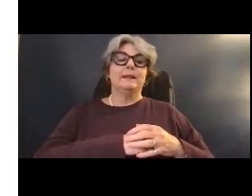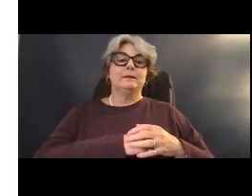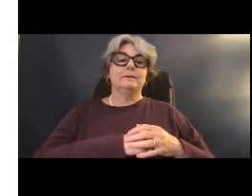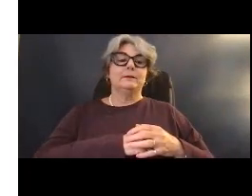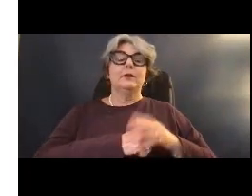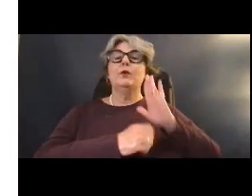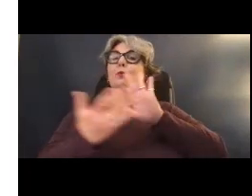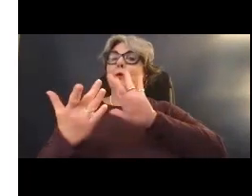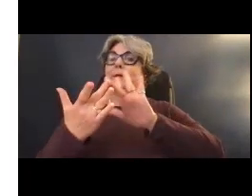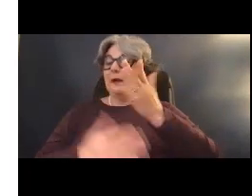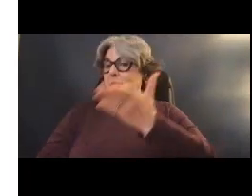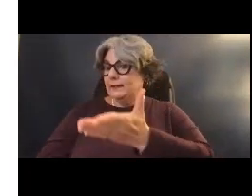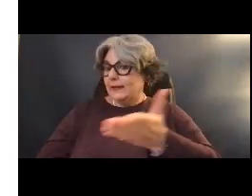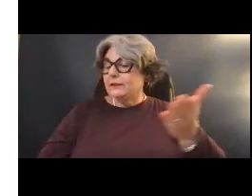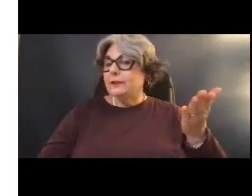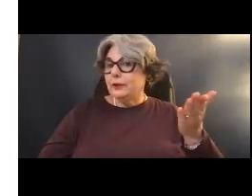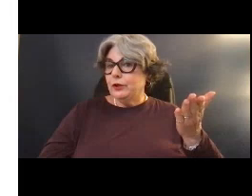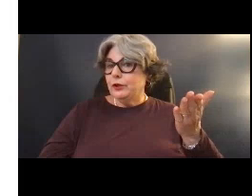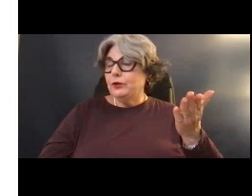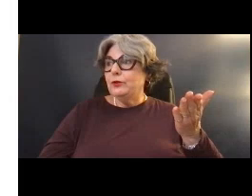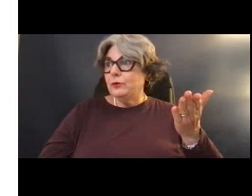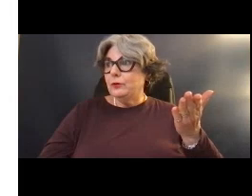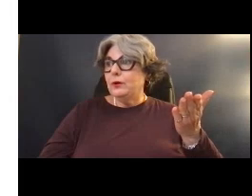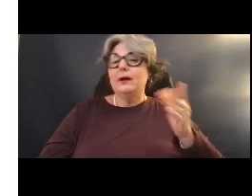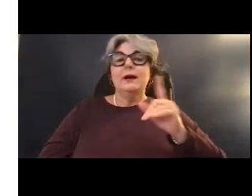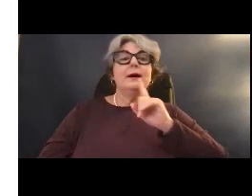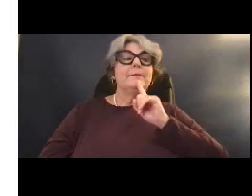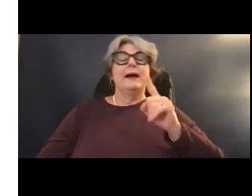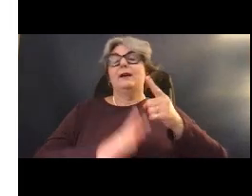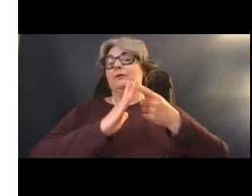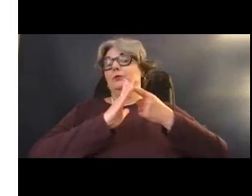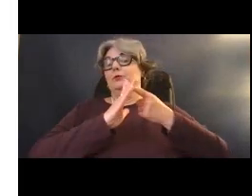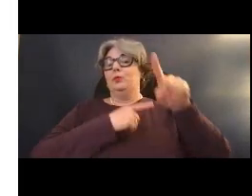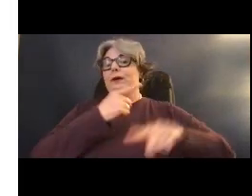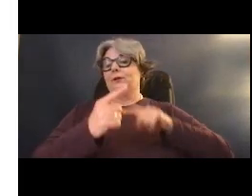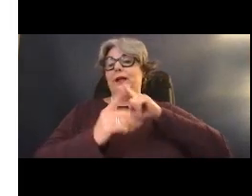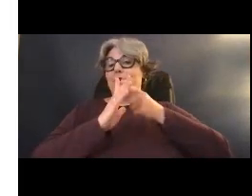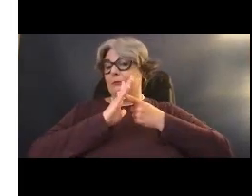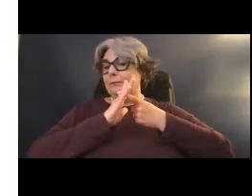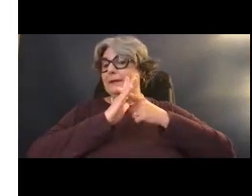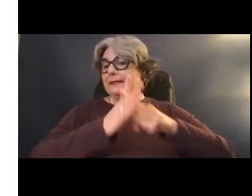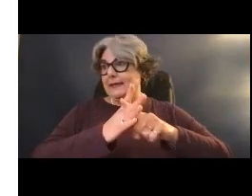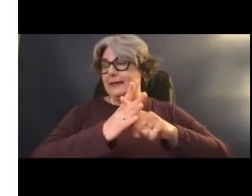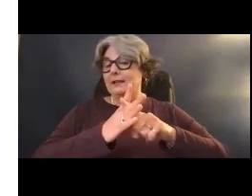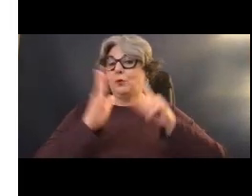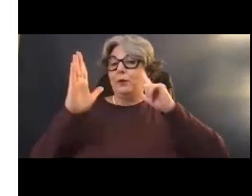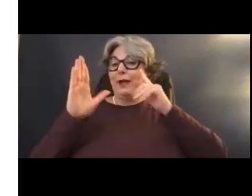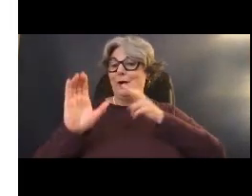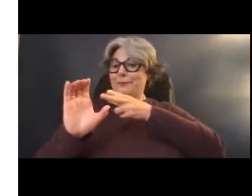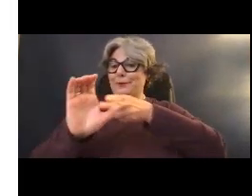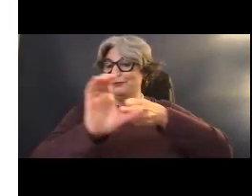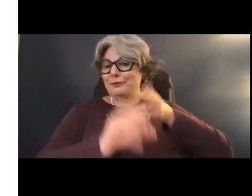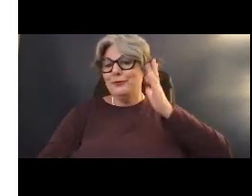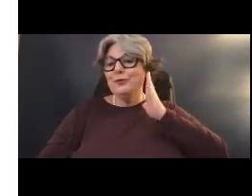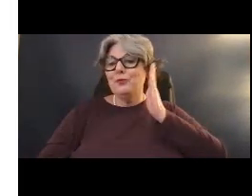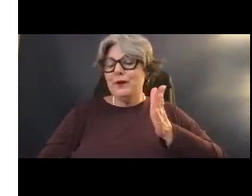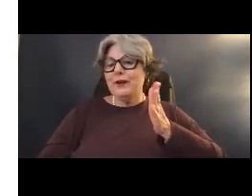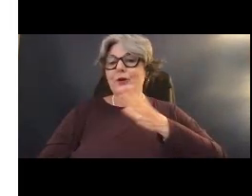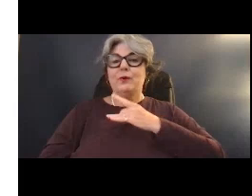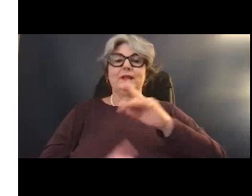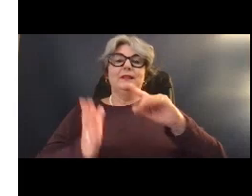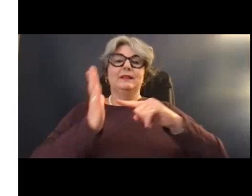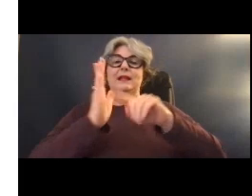reaching out to all of you about an official rollout of this, and we hope that you join us, and we'd love to feature